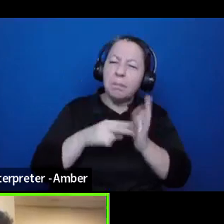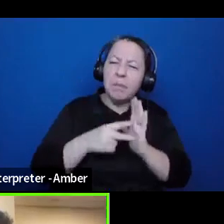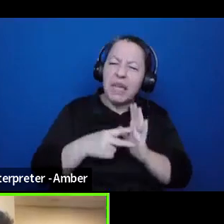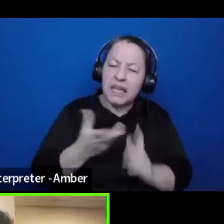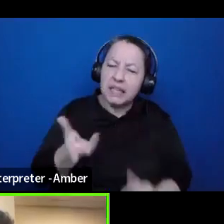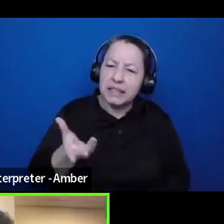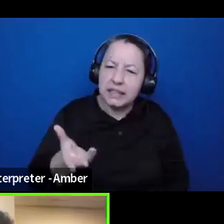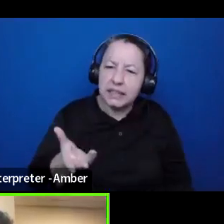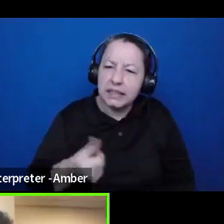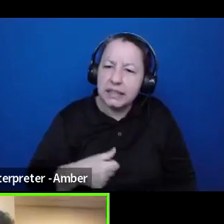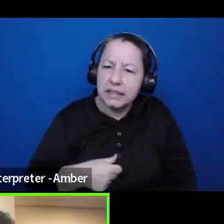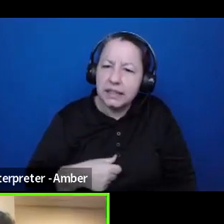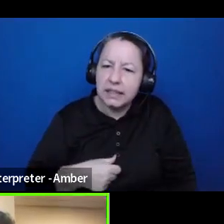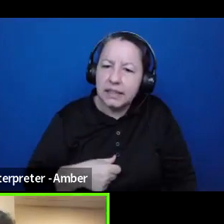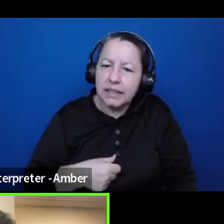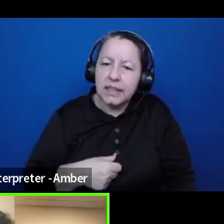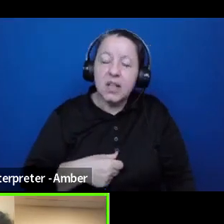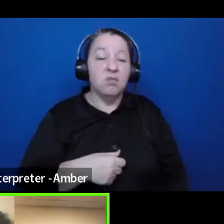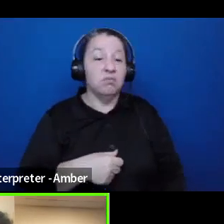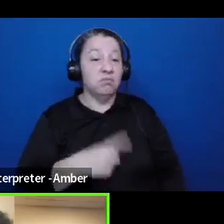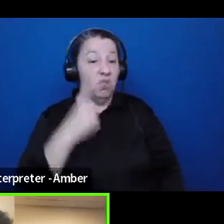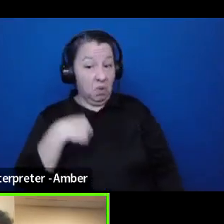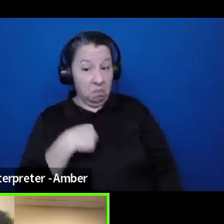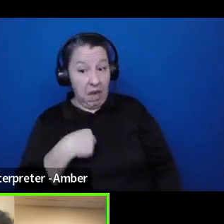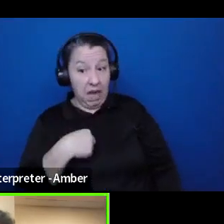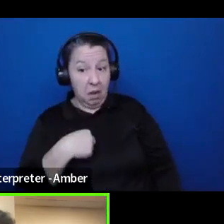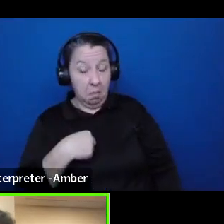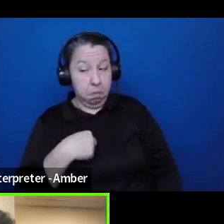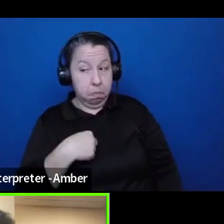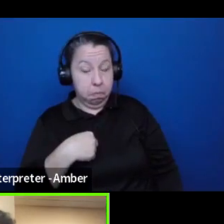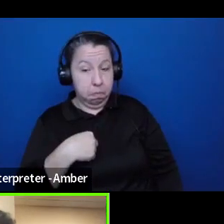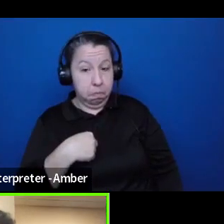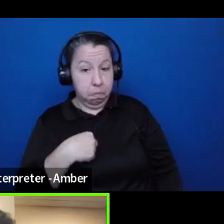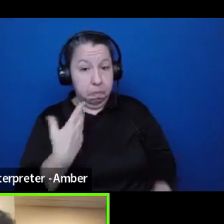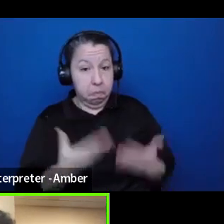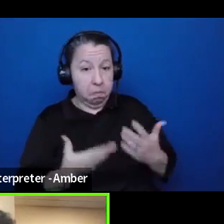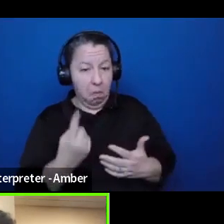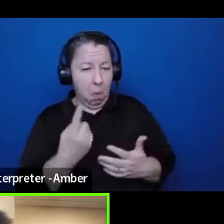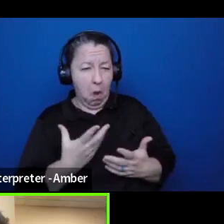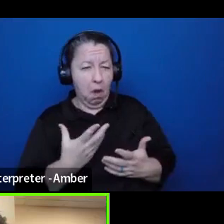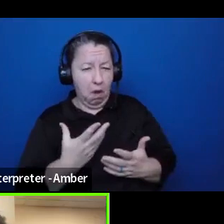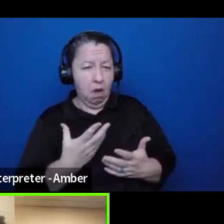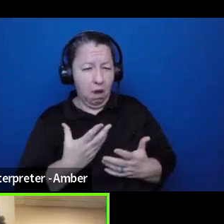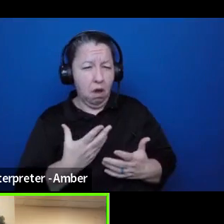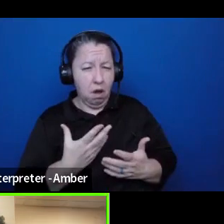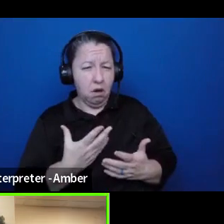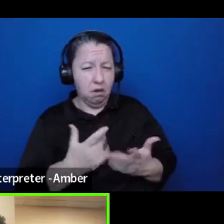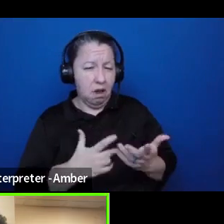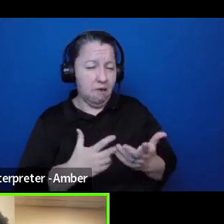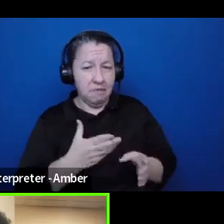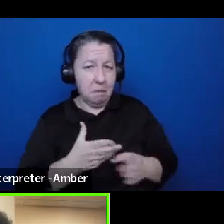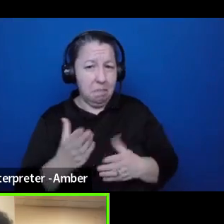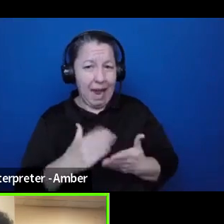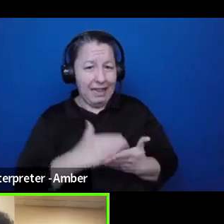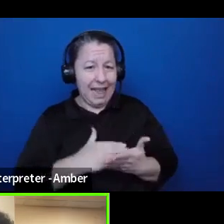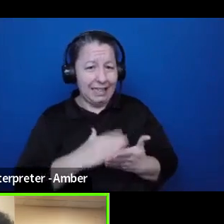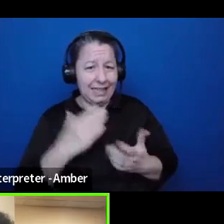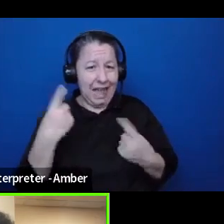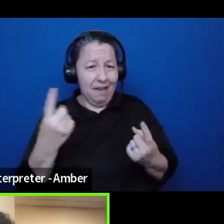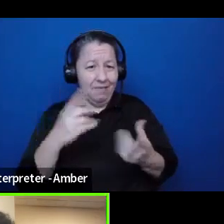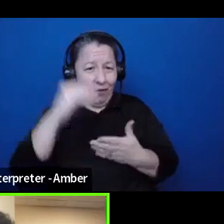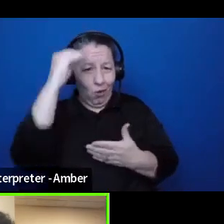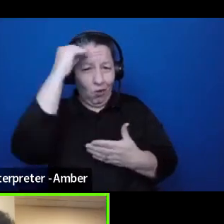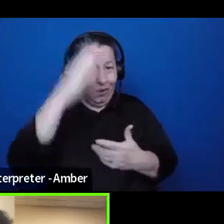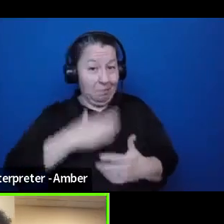I think for me, it was probably one of the biggest lessons I've ever learned in my life, is